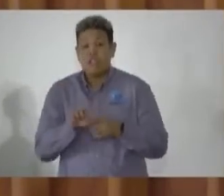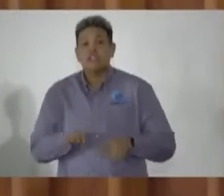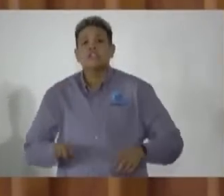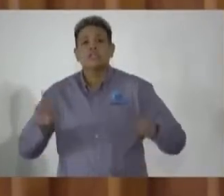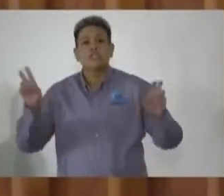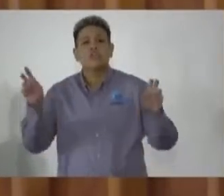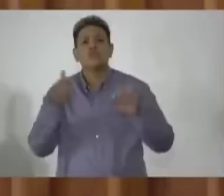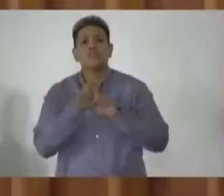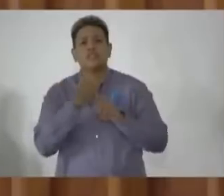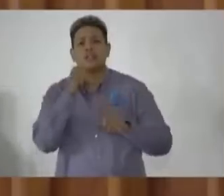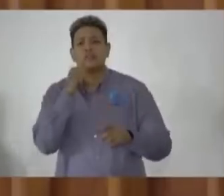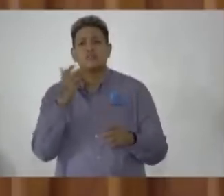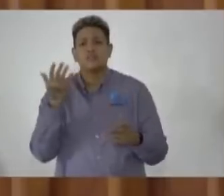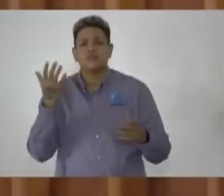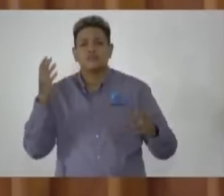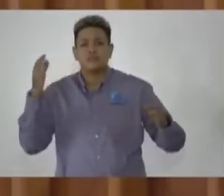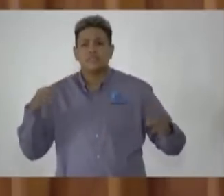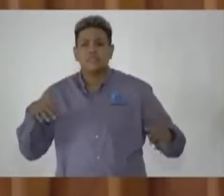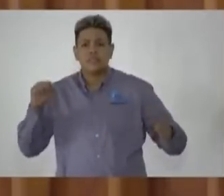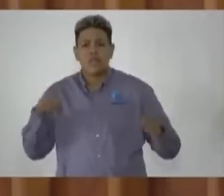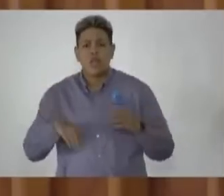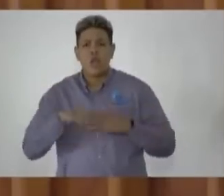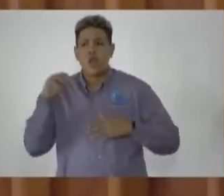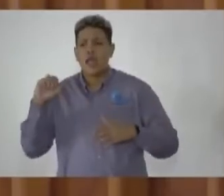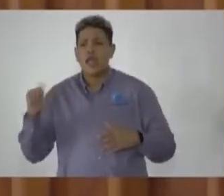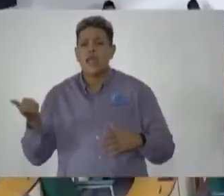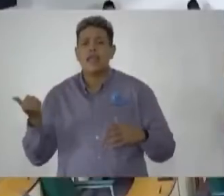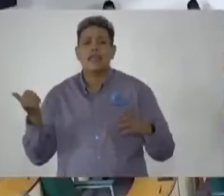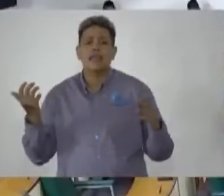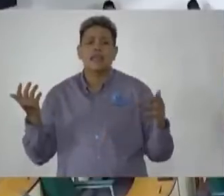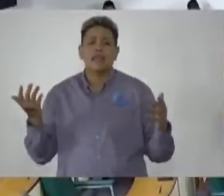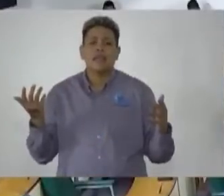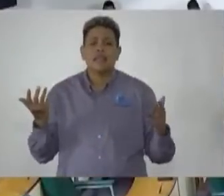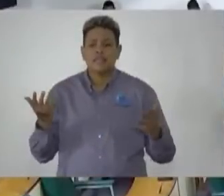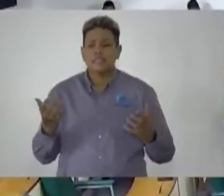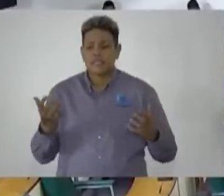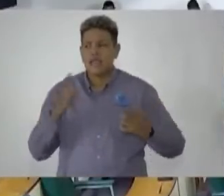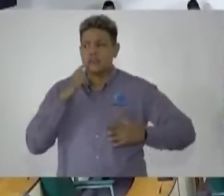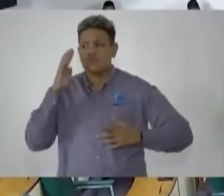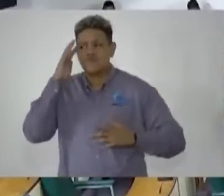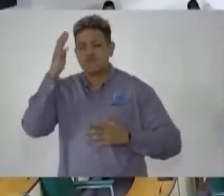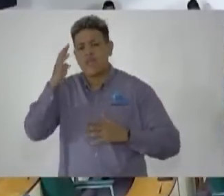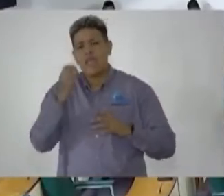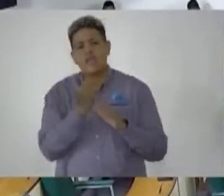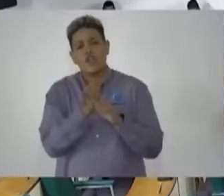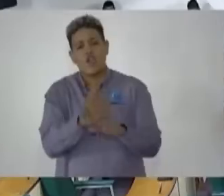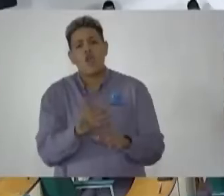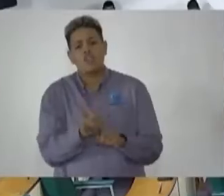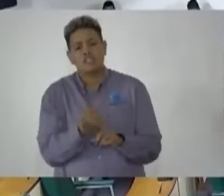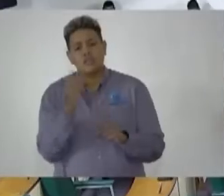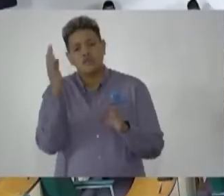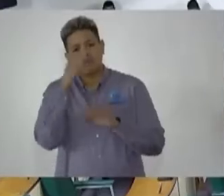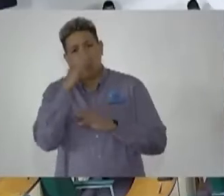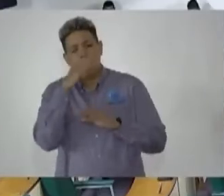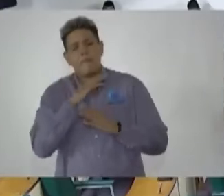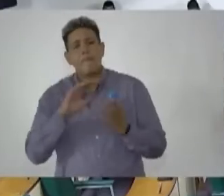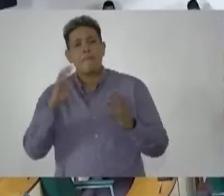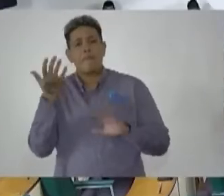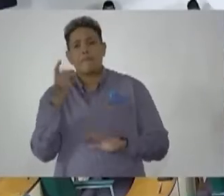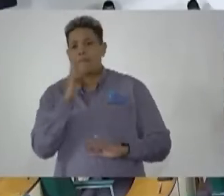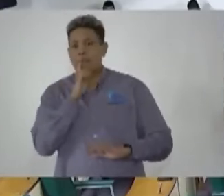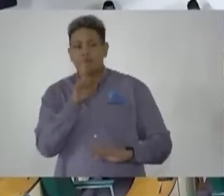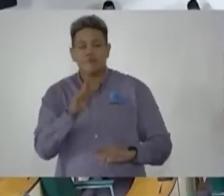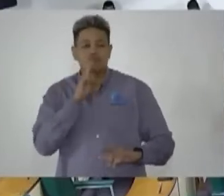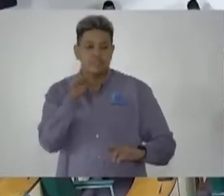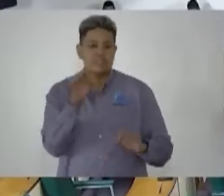not arrived at out of any pique or desire to create mischief. It